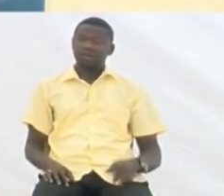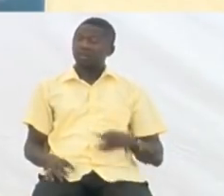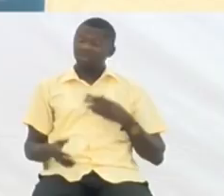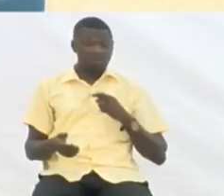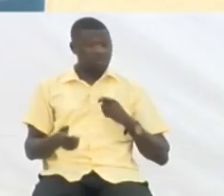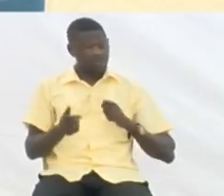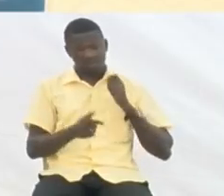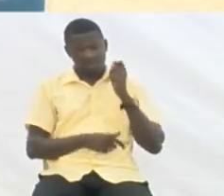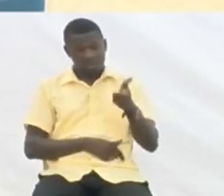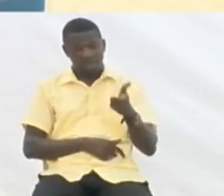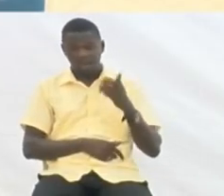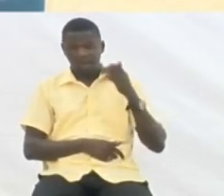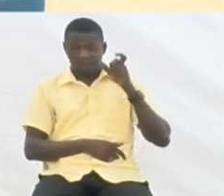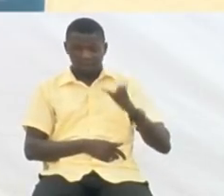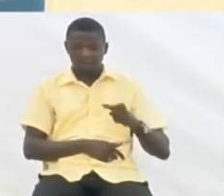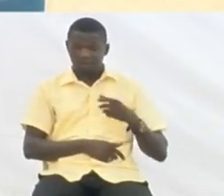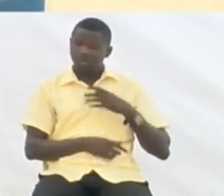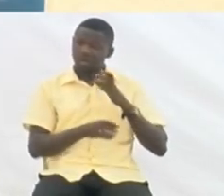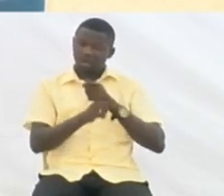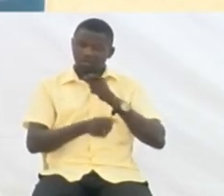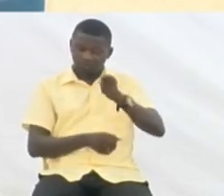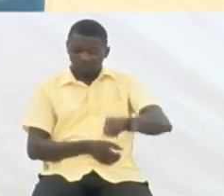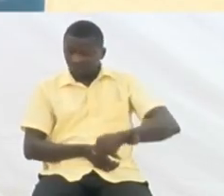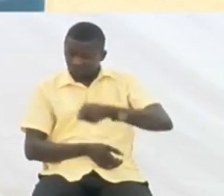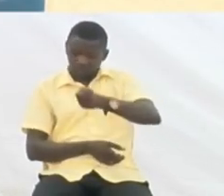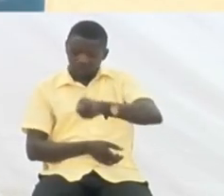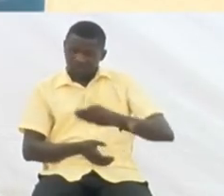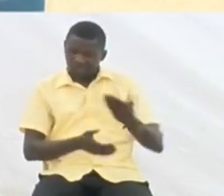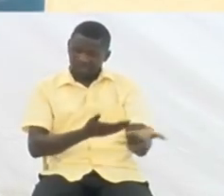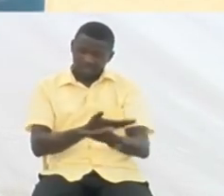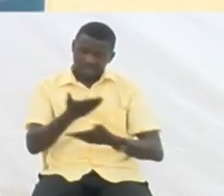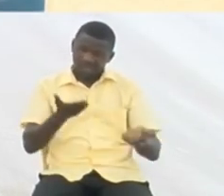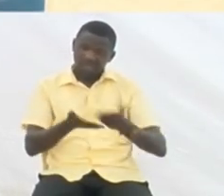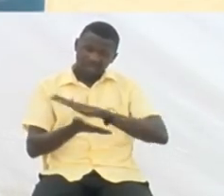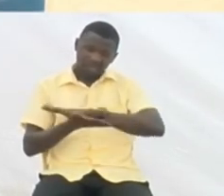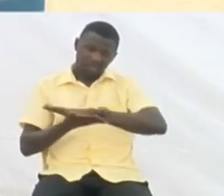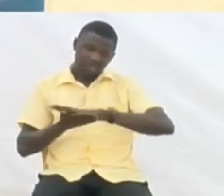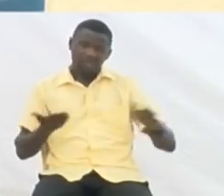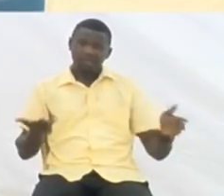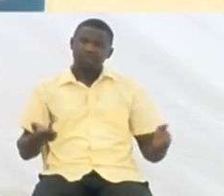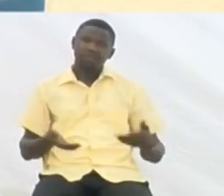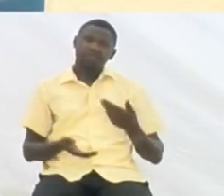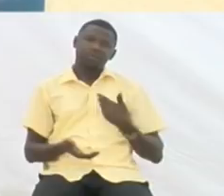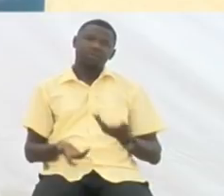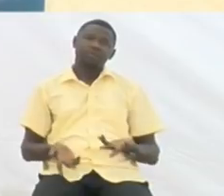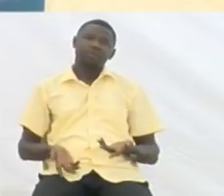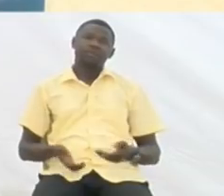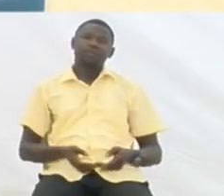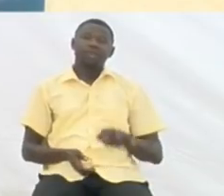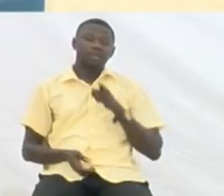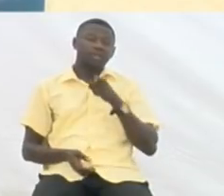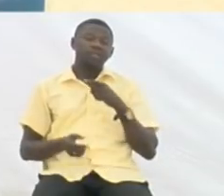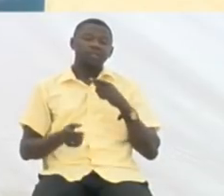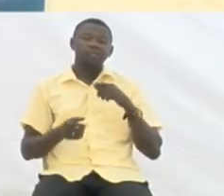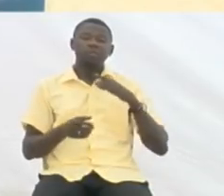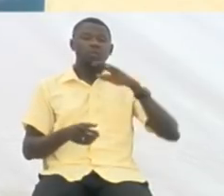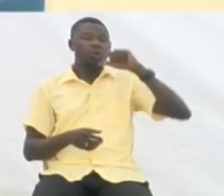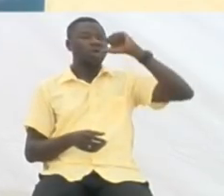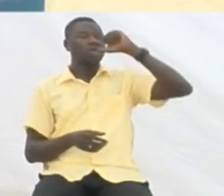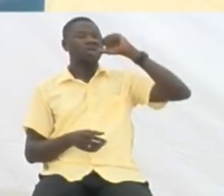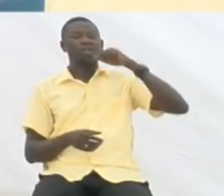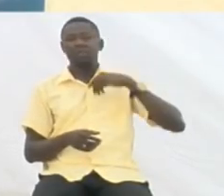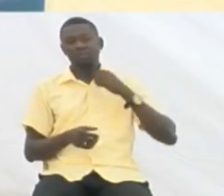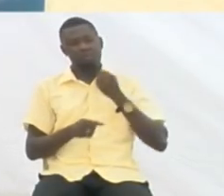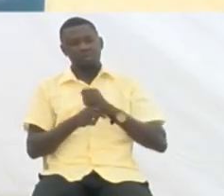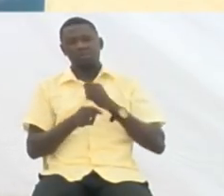Except if I have money and I pay people, they will go there and clear it for me. This concoction